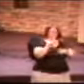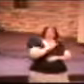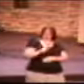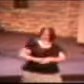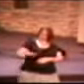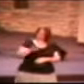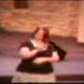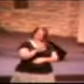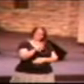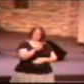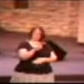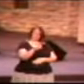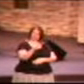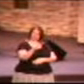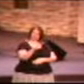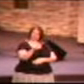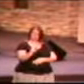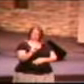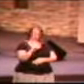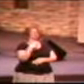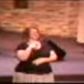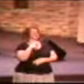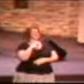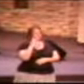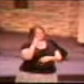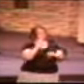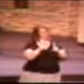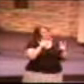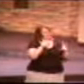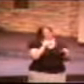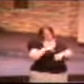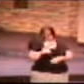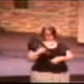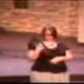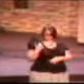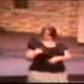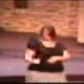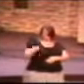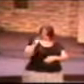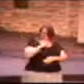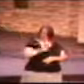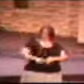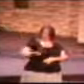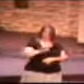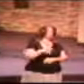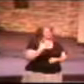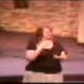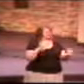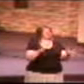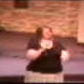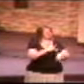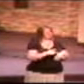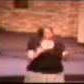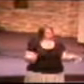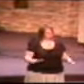very ancient, almost archaic. When I was growing up, we didn't talk a lot about the kingdom because the kingdom had already come.